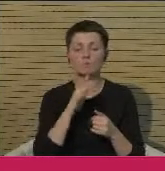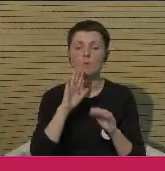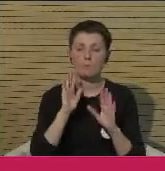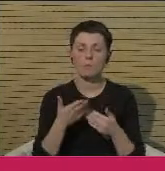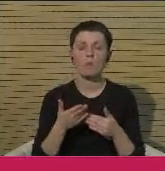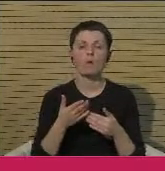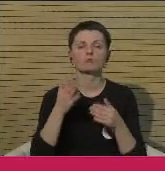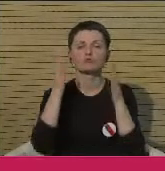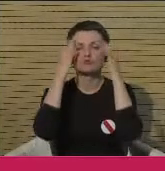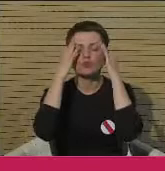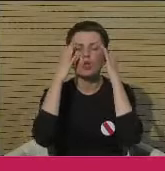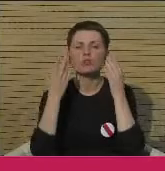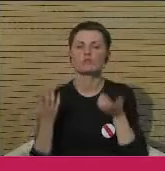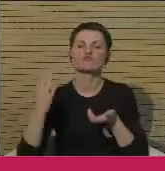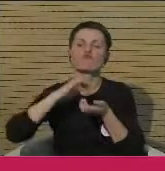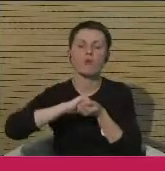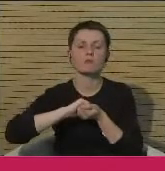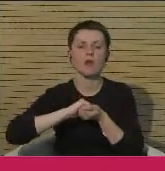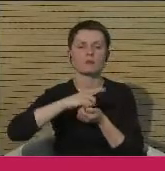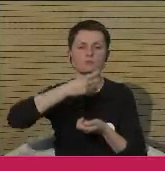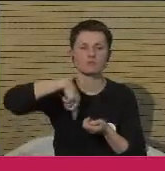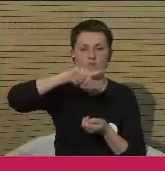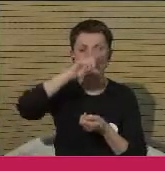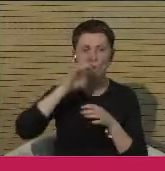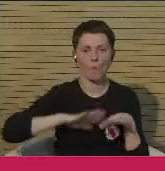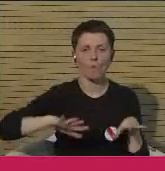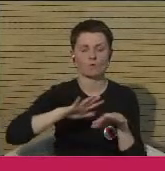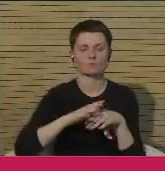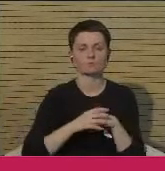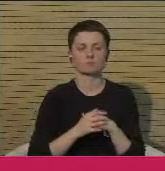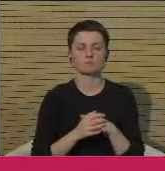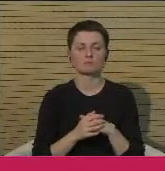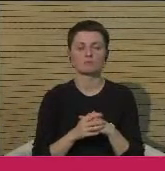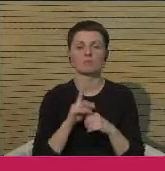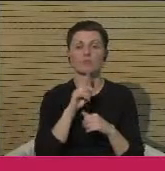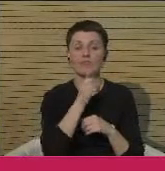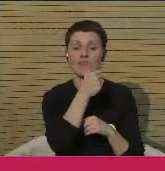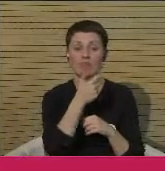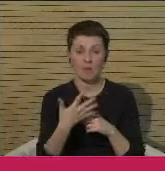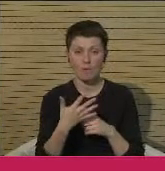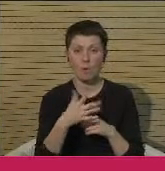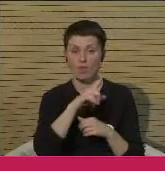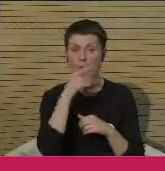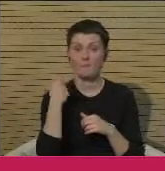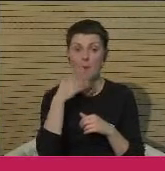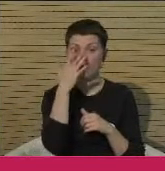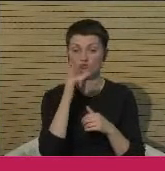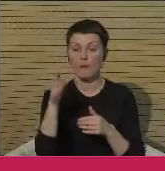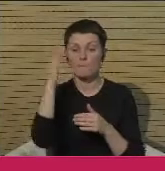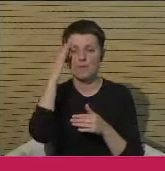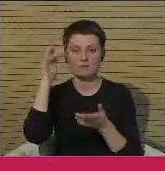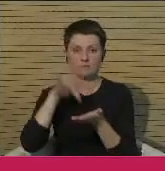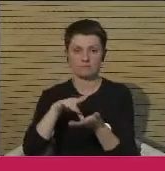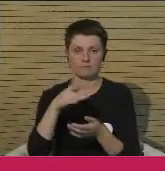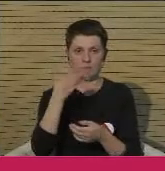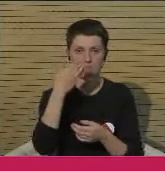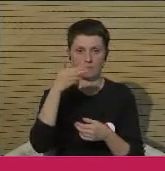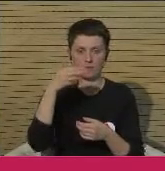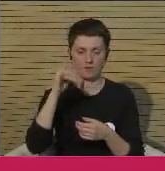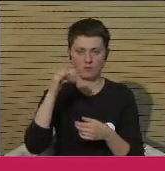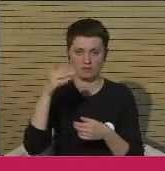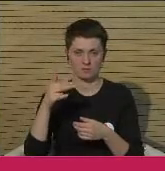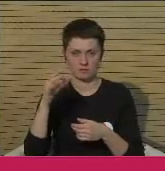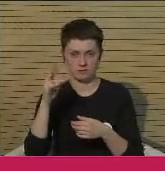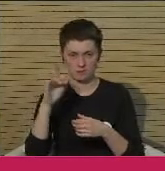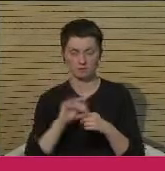Perhaps Belarus will come to think through a certain social or